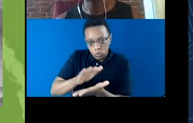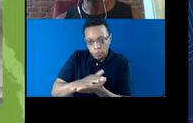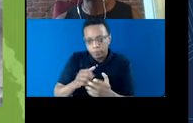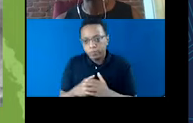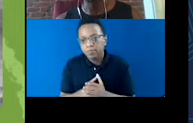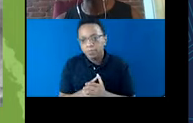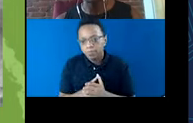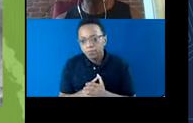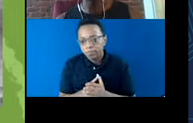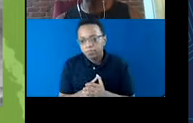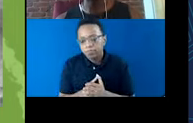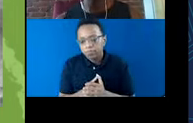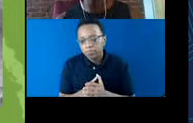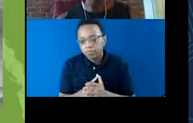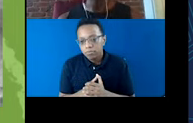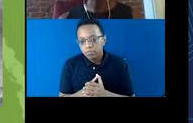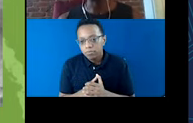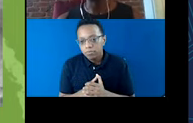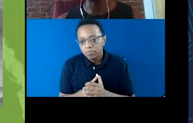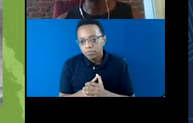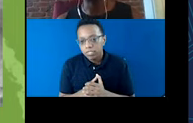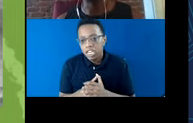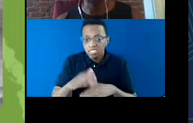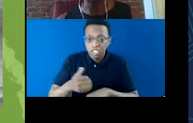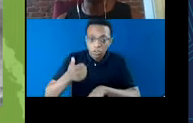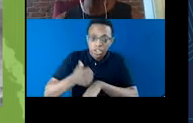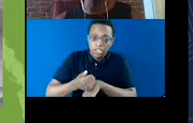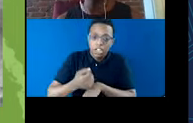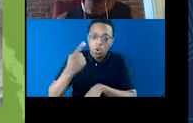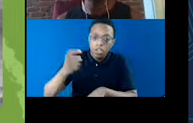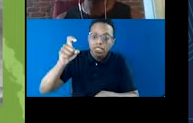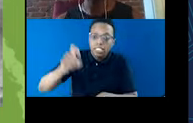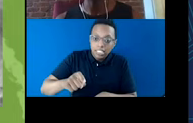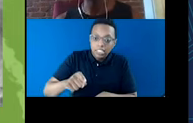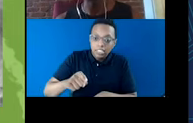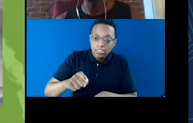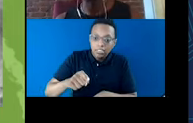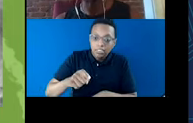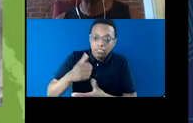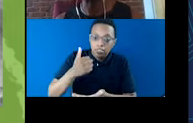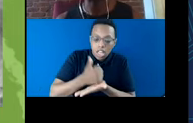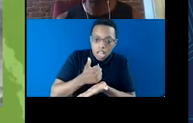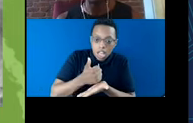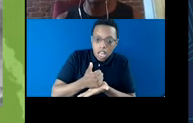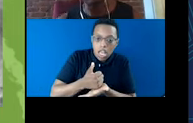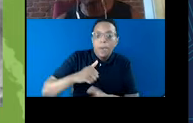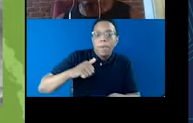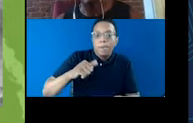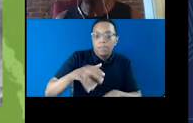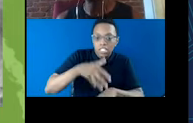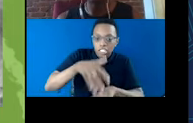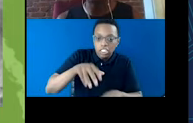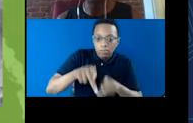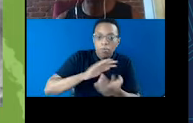were created out of the idea that one needs to turn indigenous people into proper men and